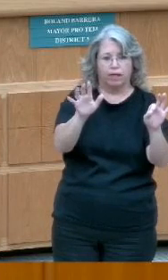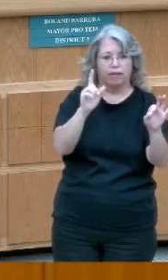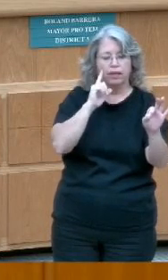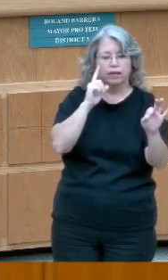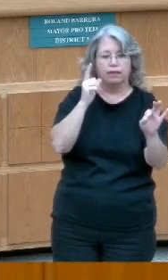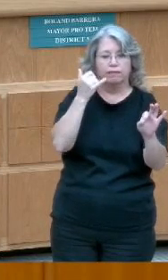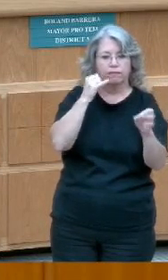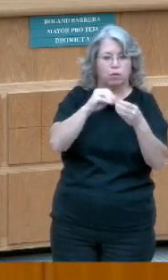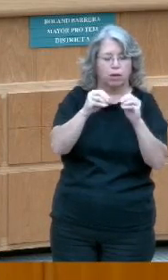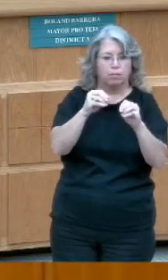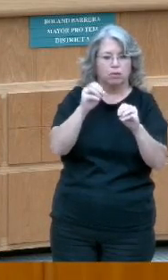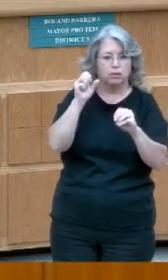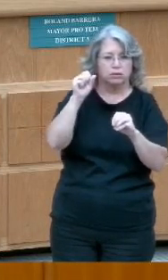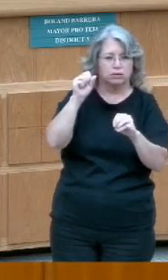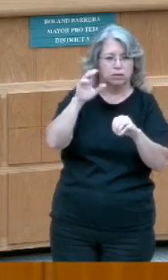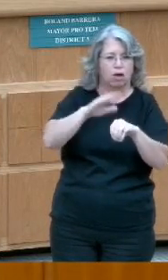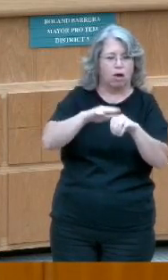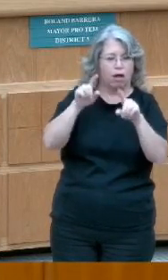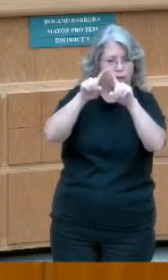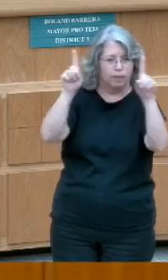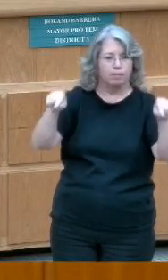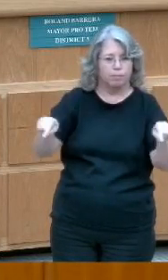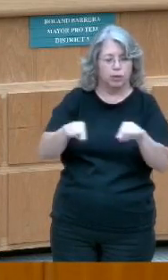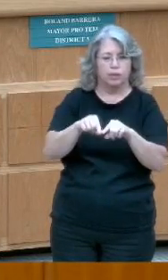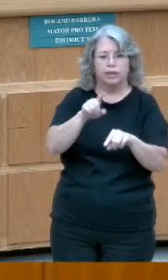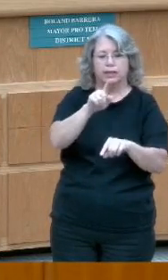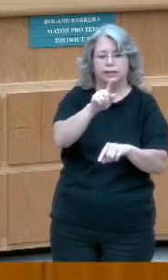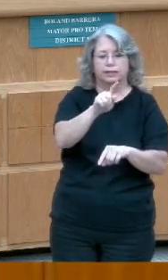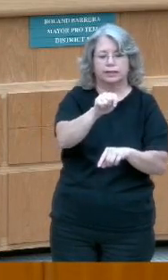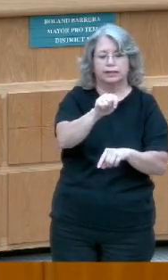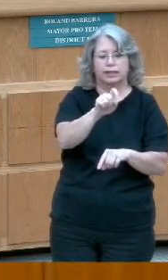is on the board. Well, actually not right this minute, but it's